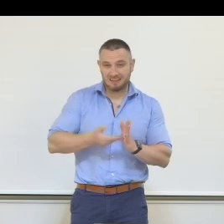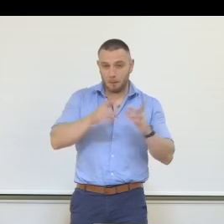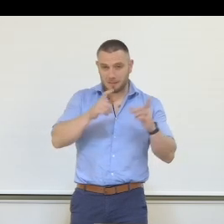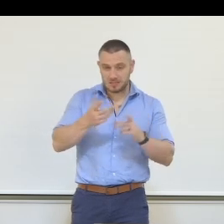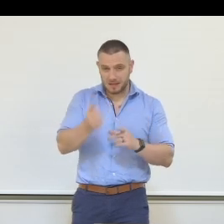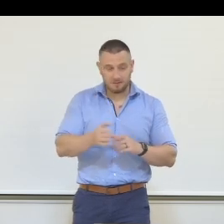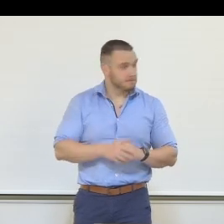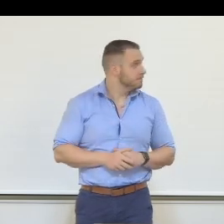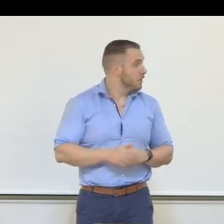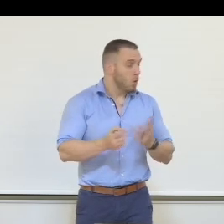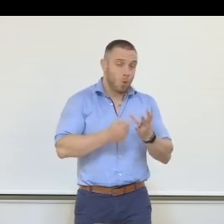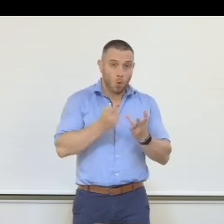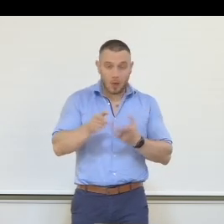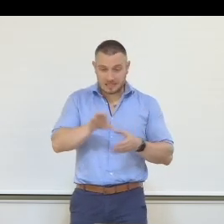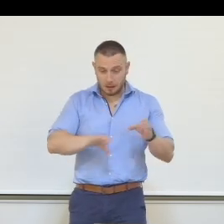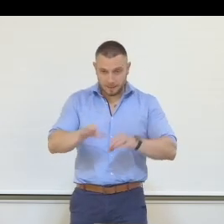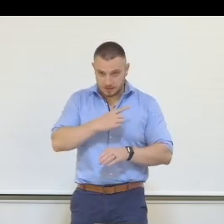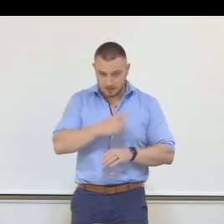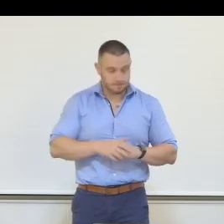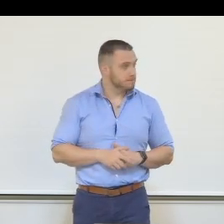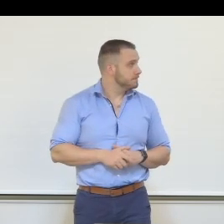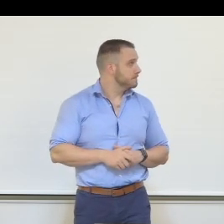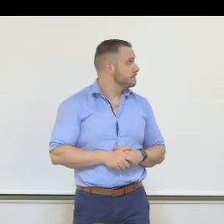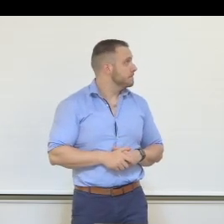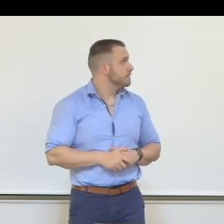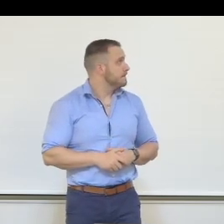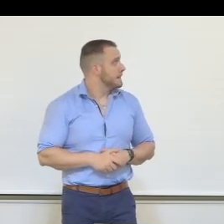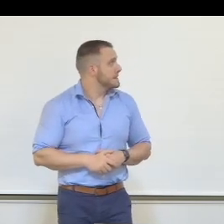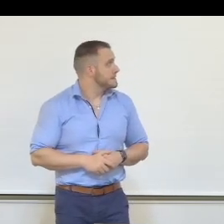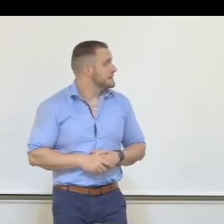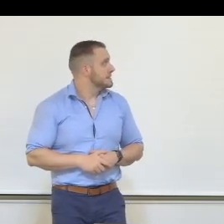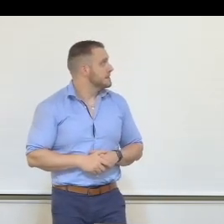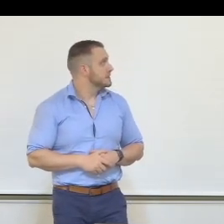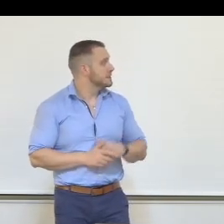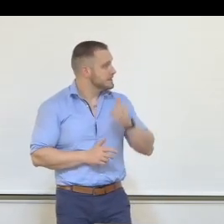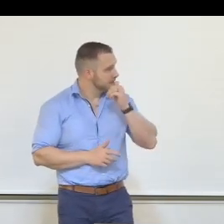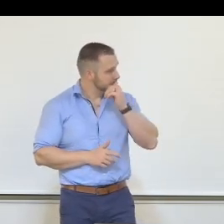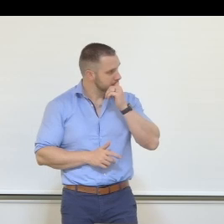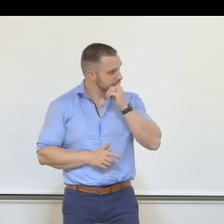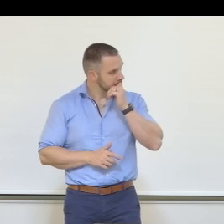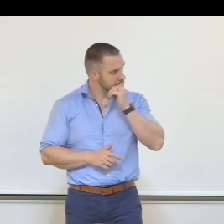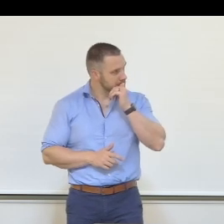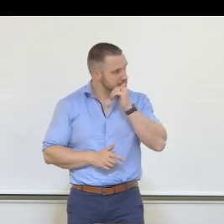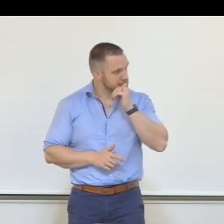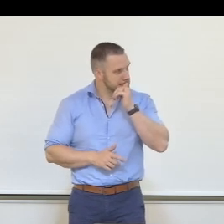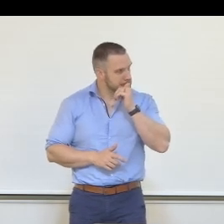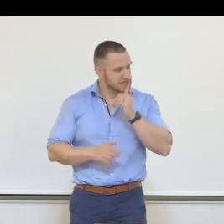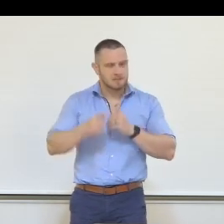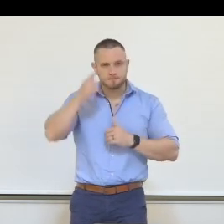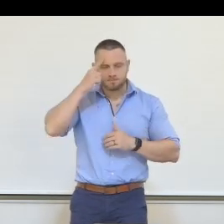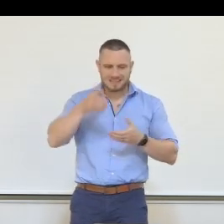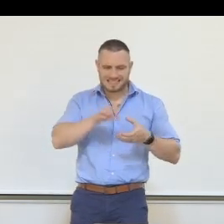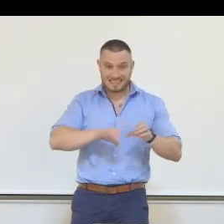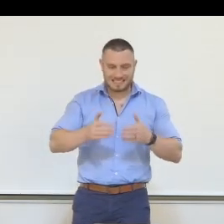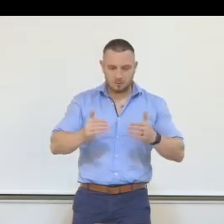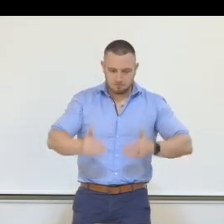I will talk about another experiment that I think The science have moved